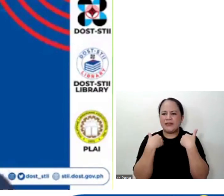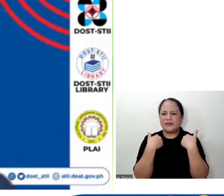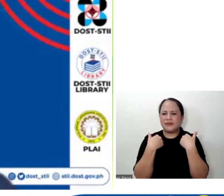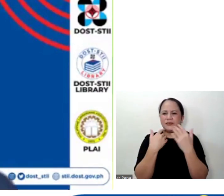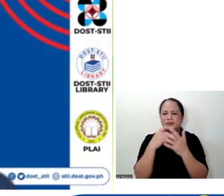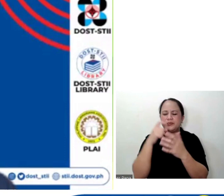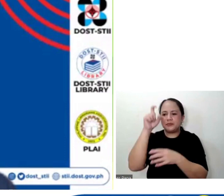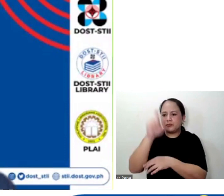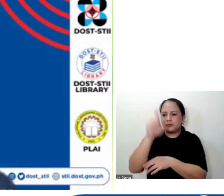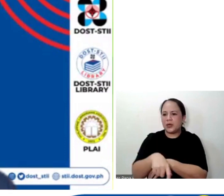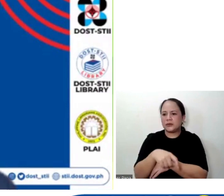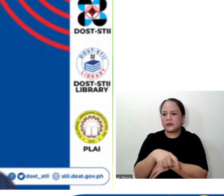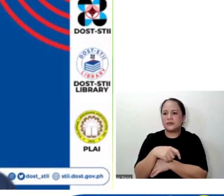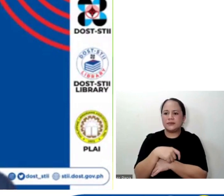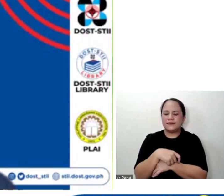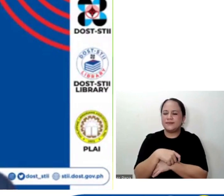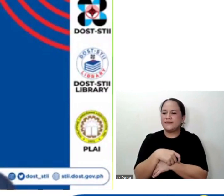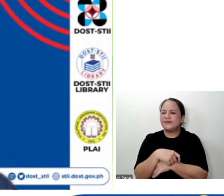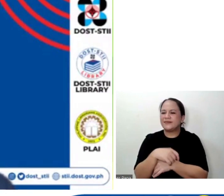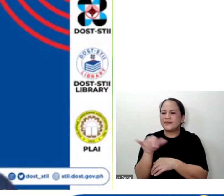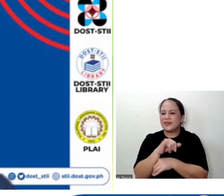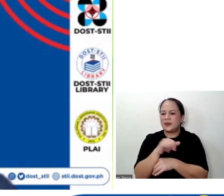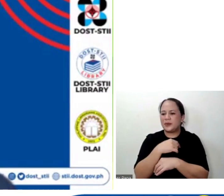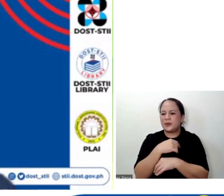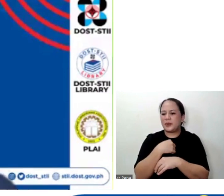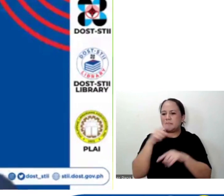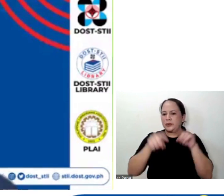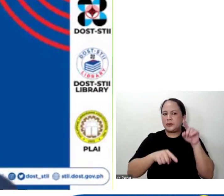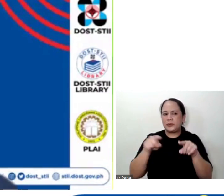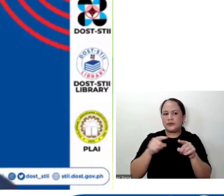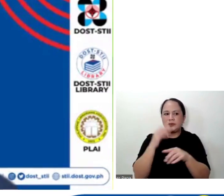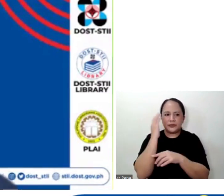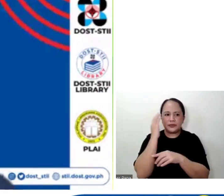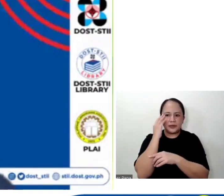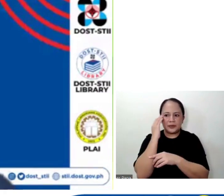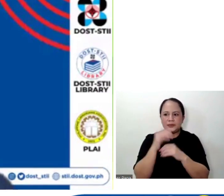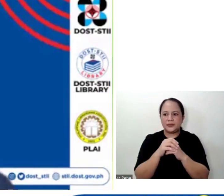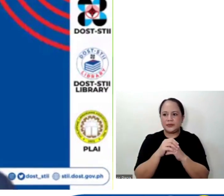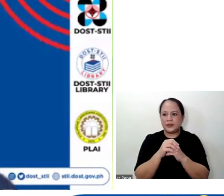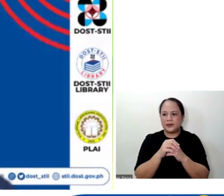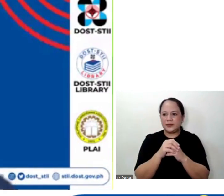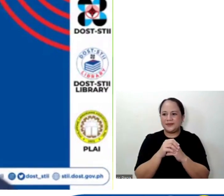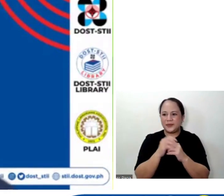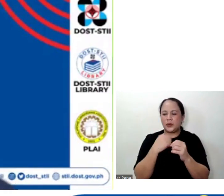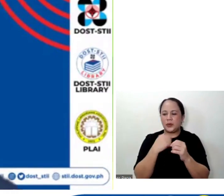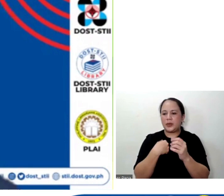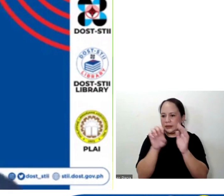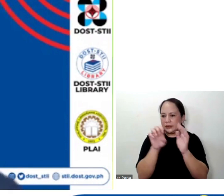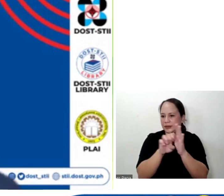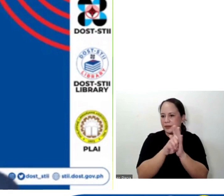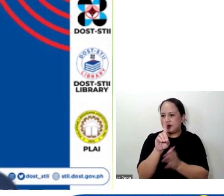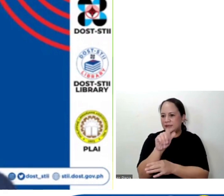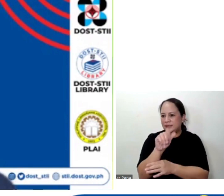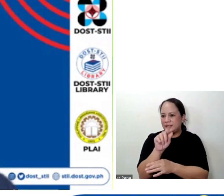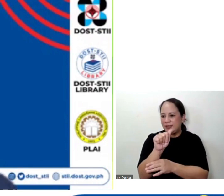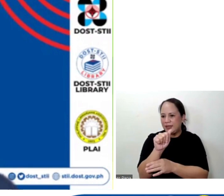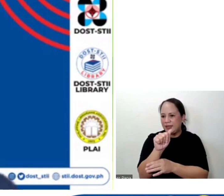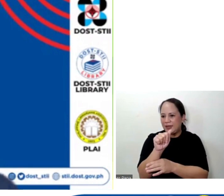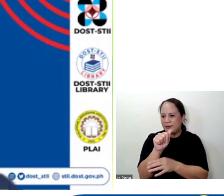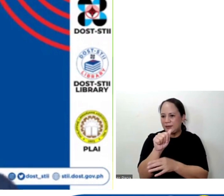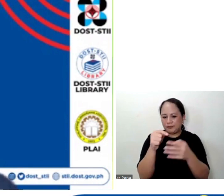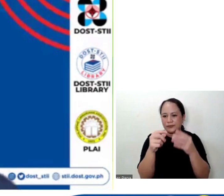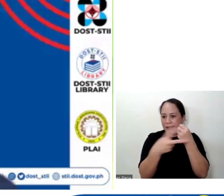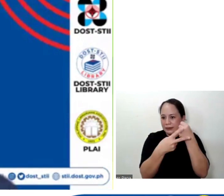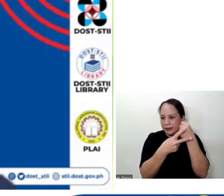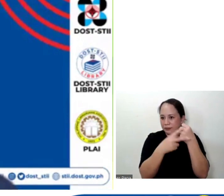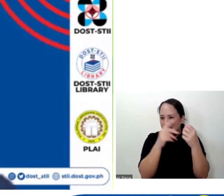be parang very familiar and conversant with halimbawa data repositories. Okay. So